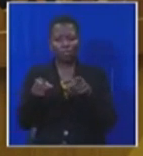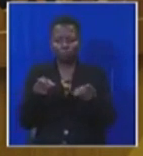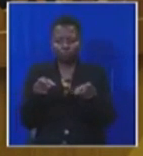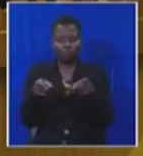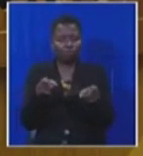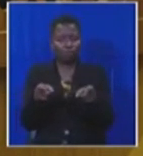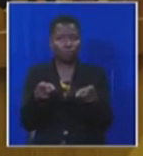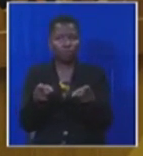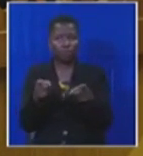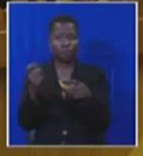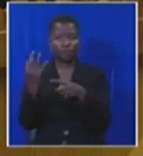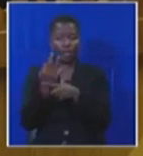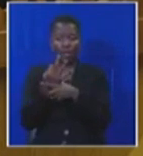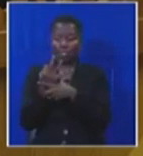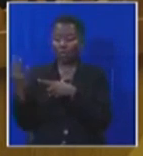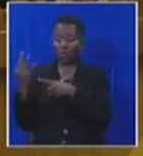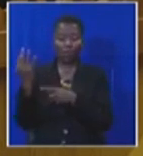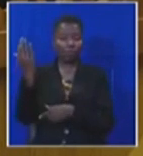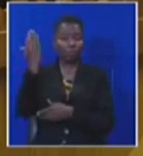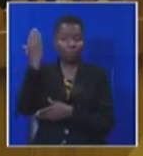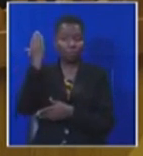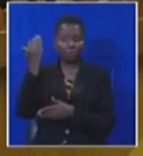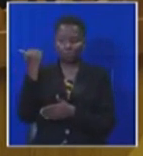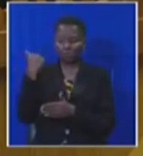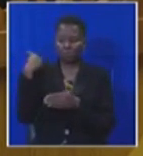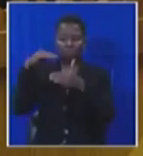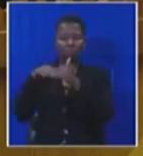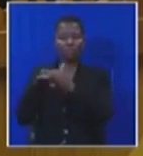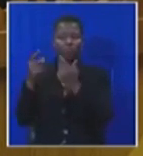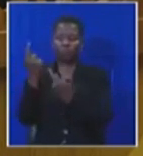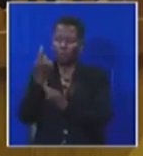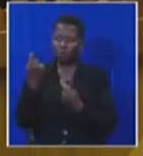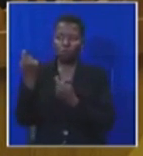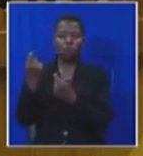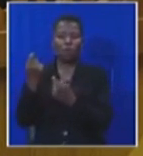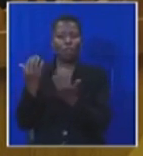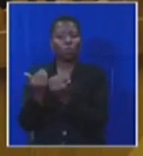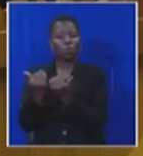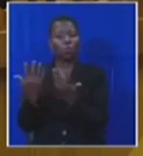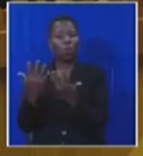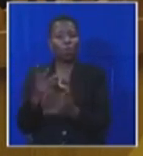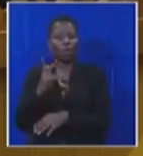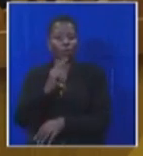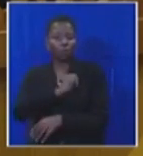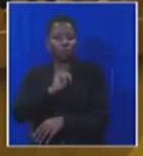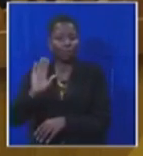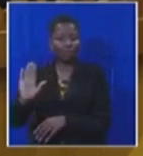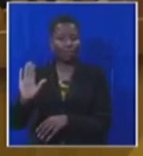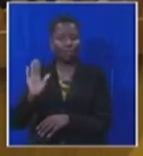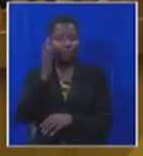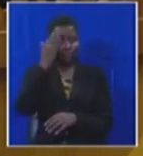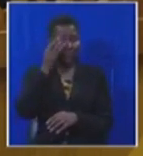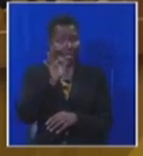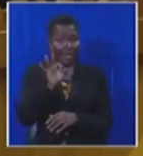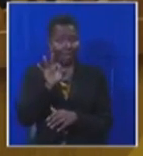3 weeks ago, Madam Speaker, we visited rural schools in KwaZulu-Natal. Now, government officials